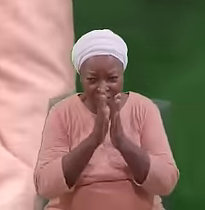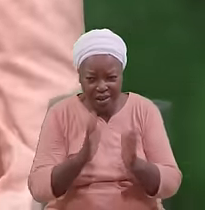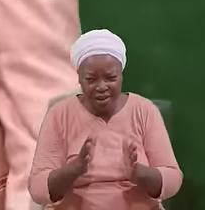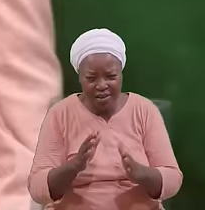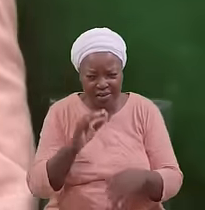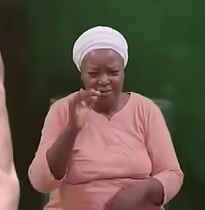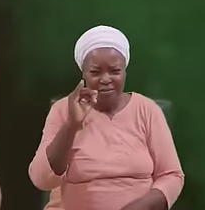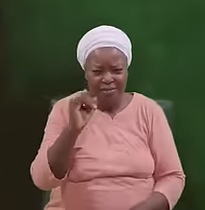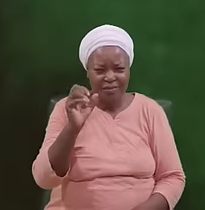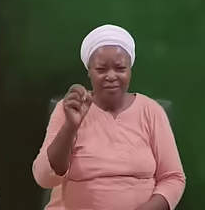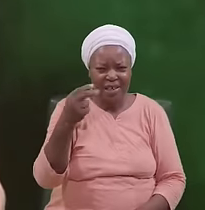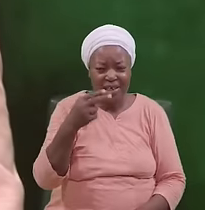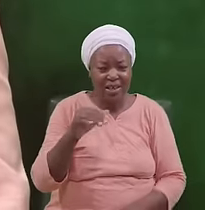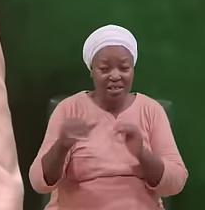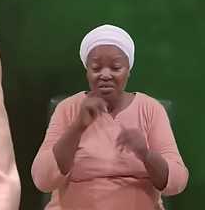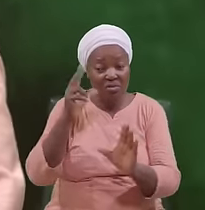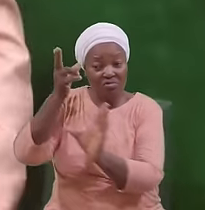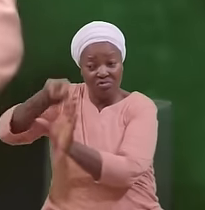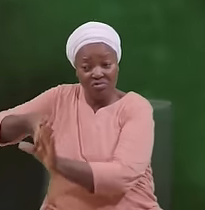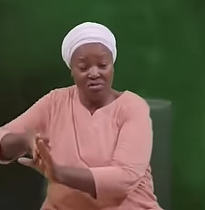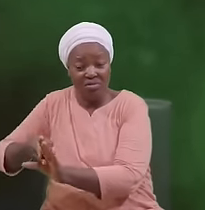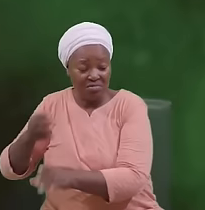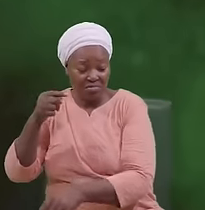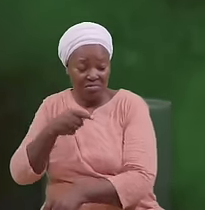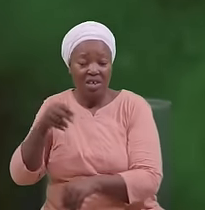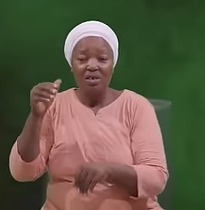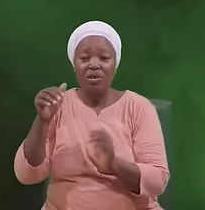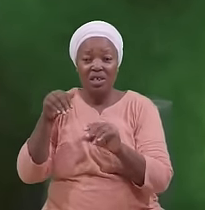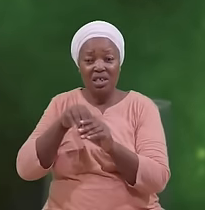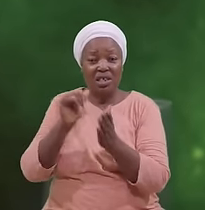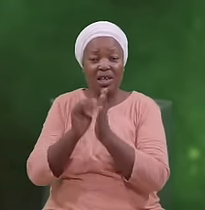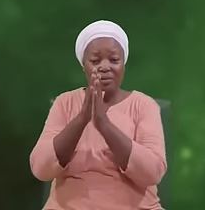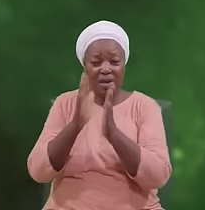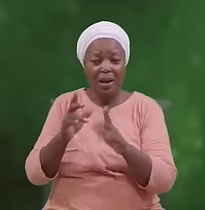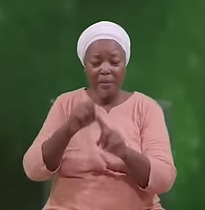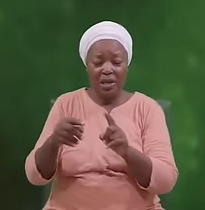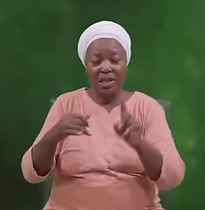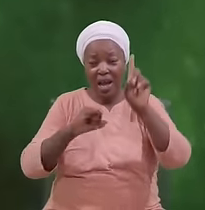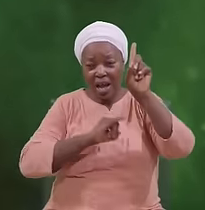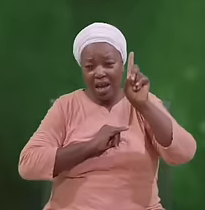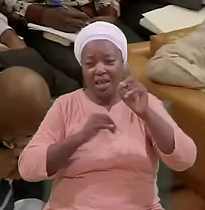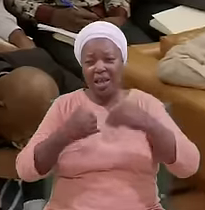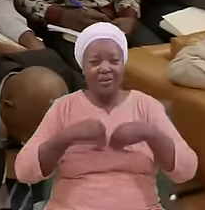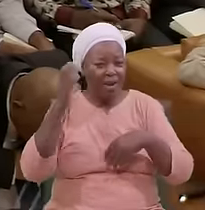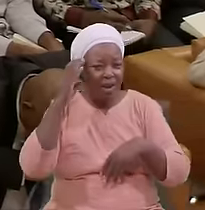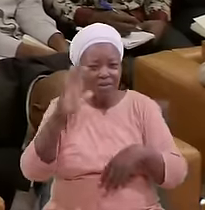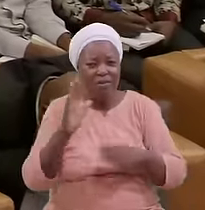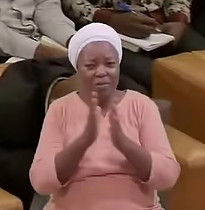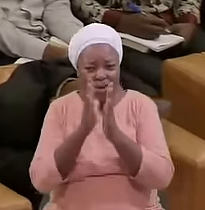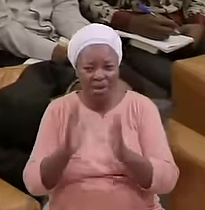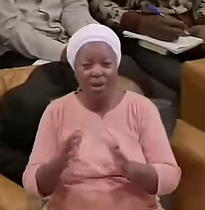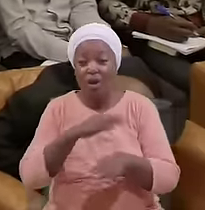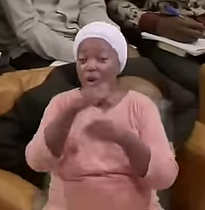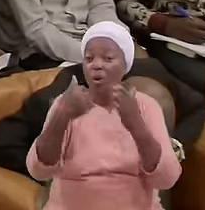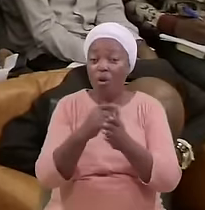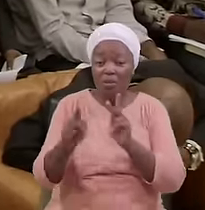Isaiah did not join him in the prayer. I have heard thy prayer. All the people